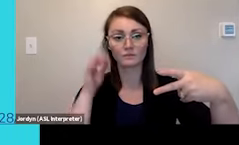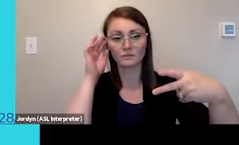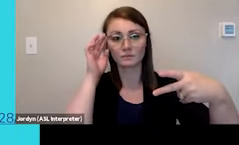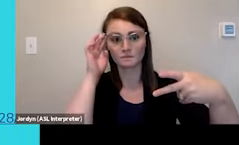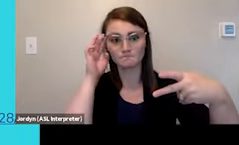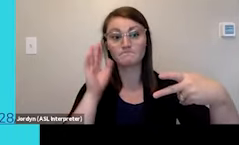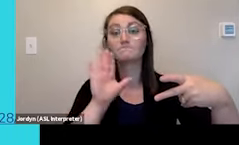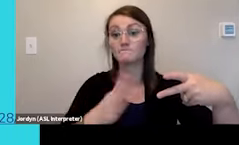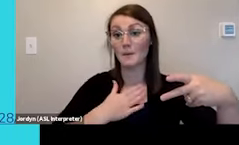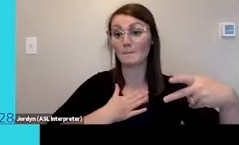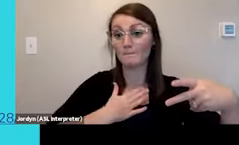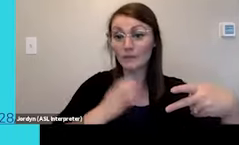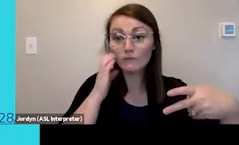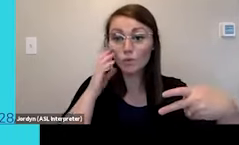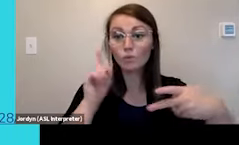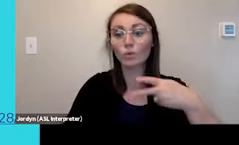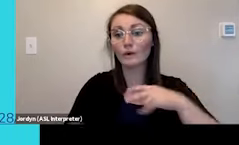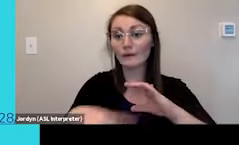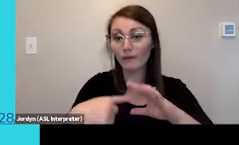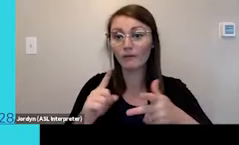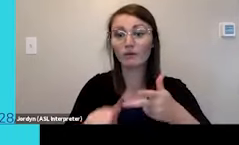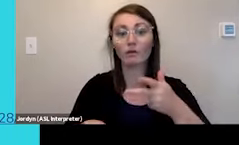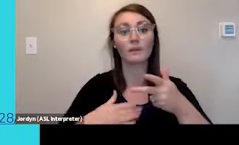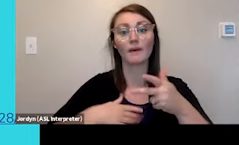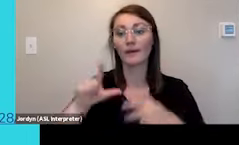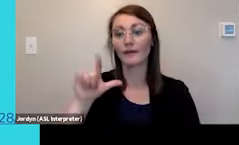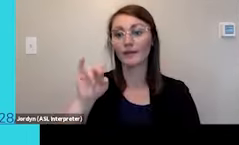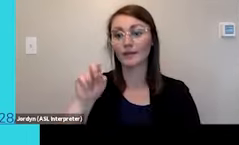This is my phone, my email address, my LinkedIn,